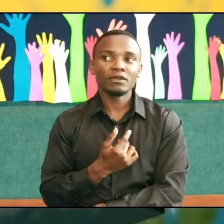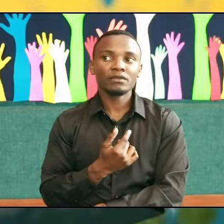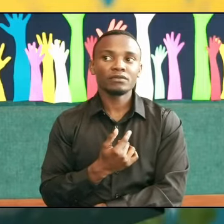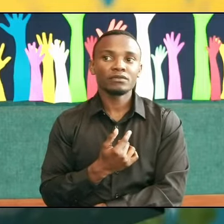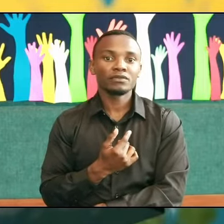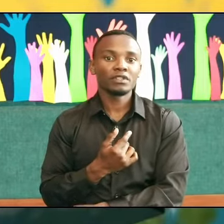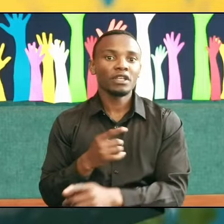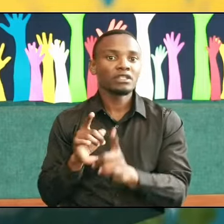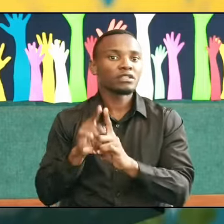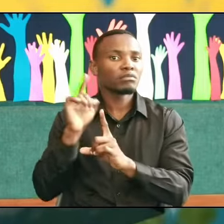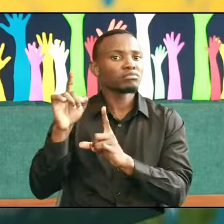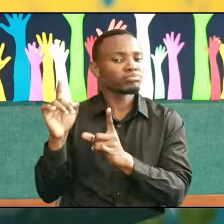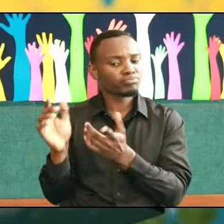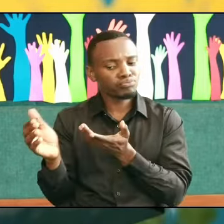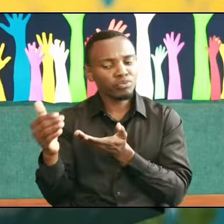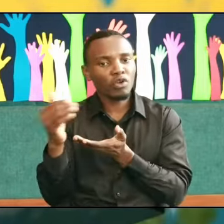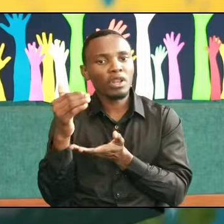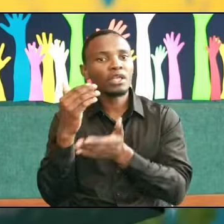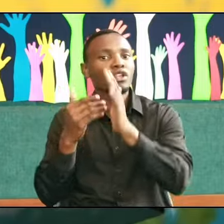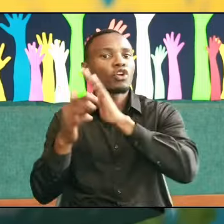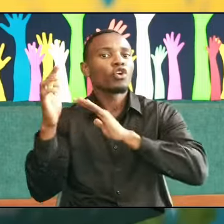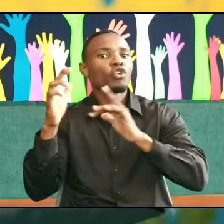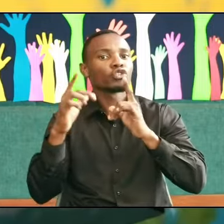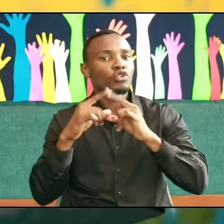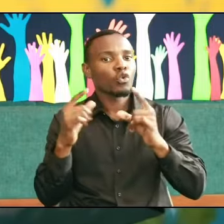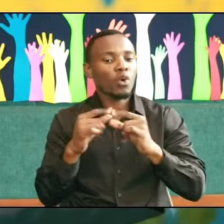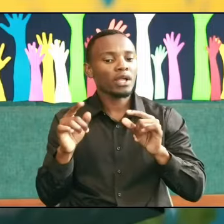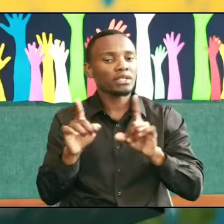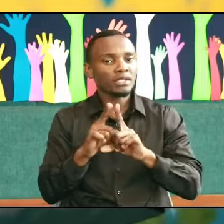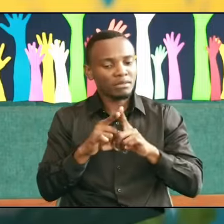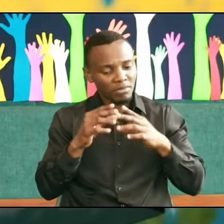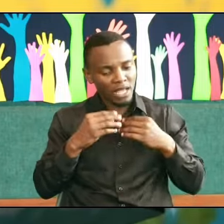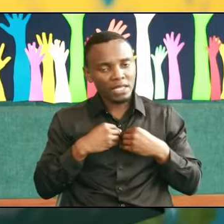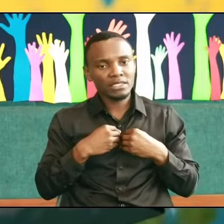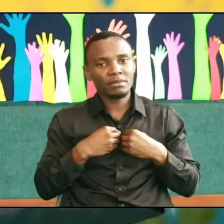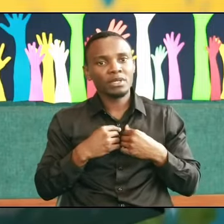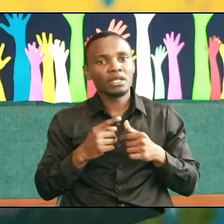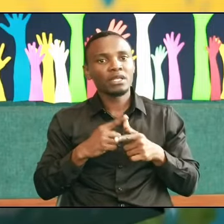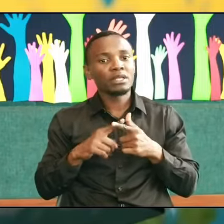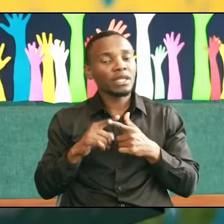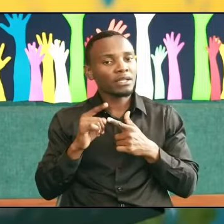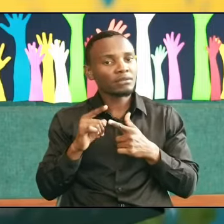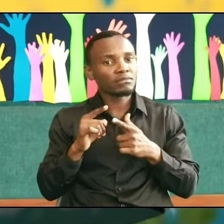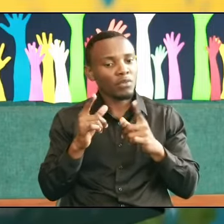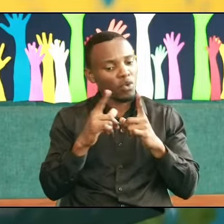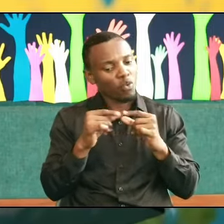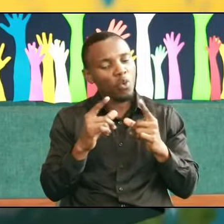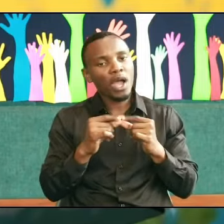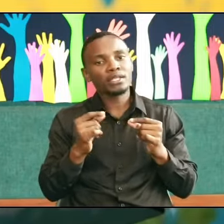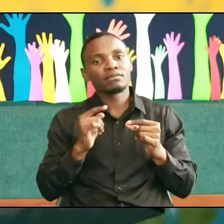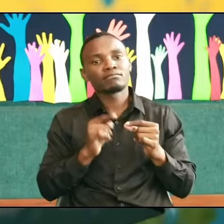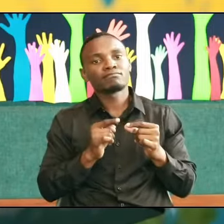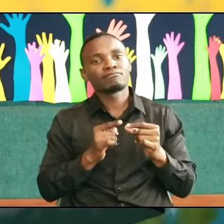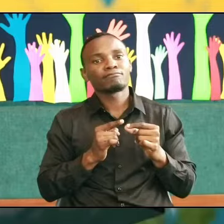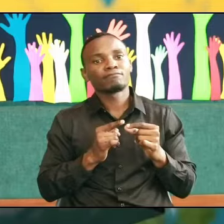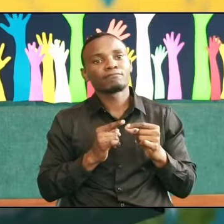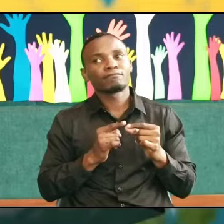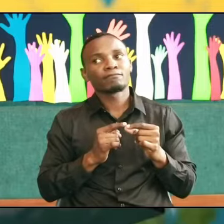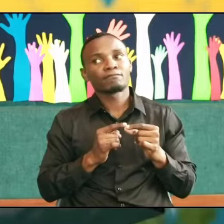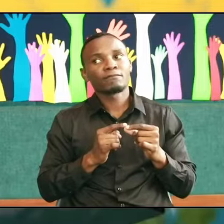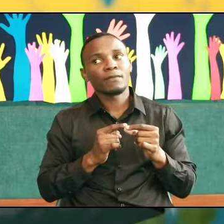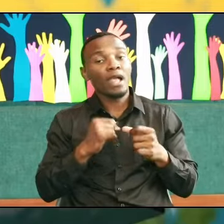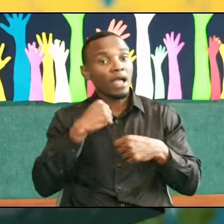collects the words of God and she makes them hers. And as she takes these words